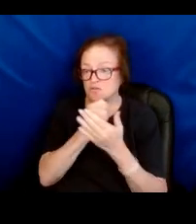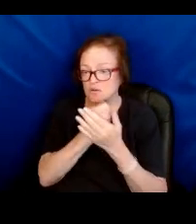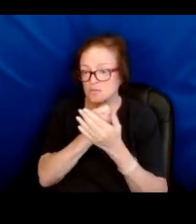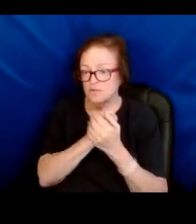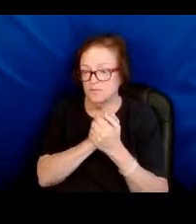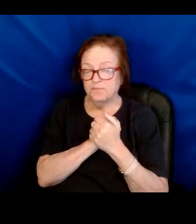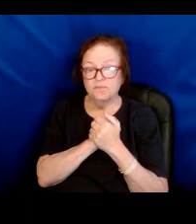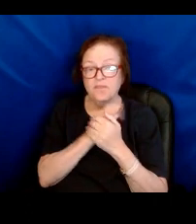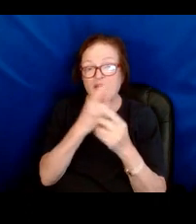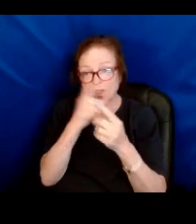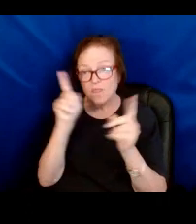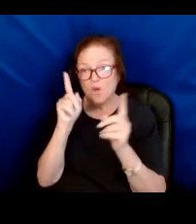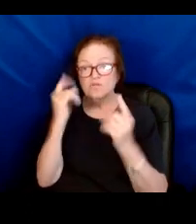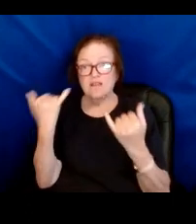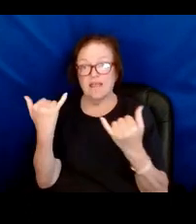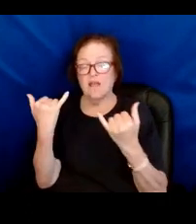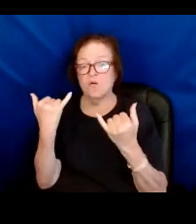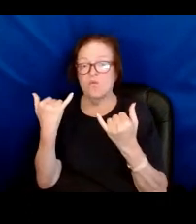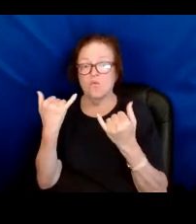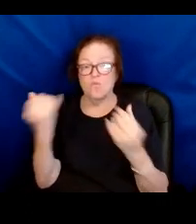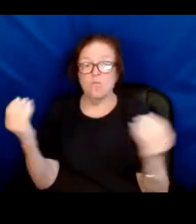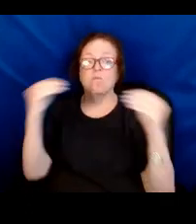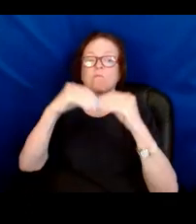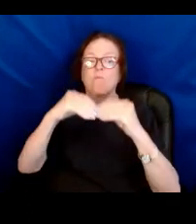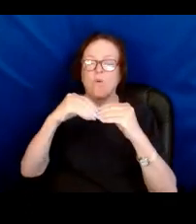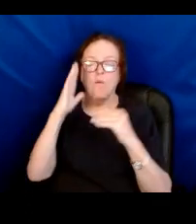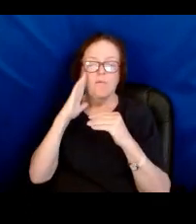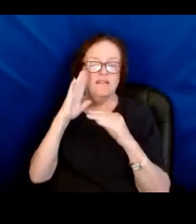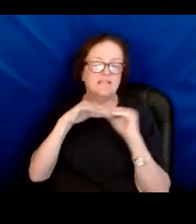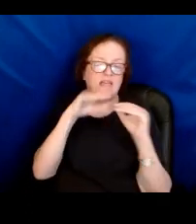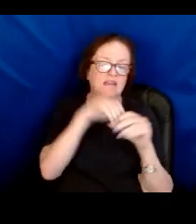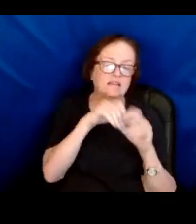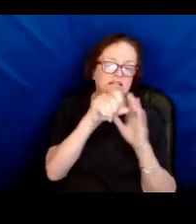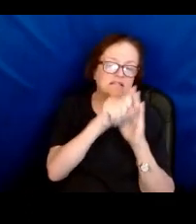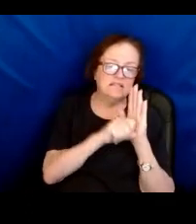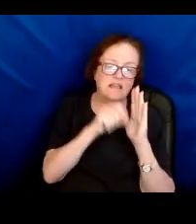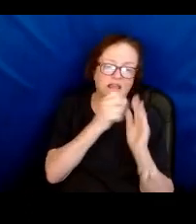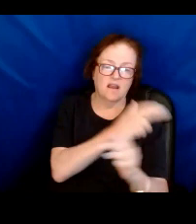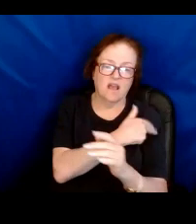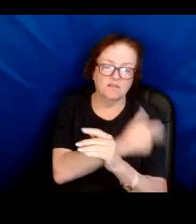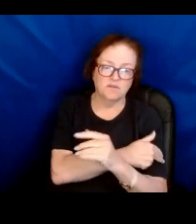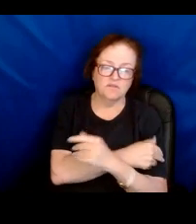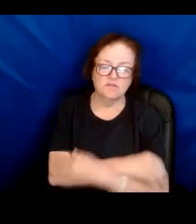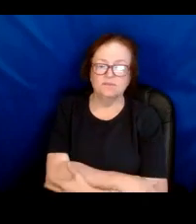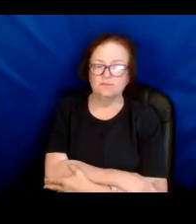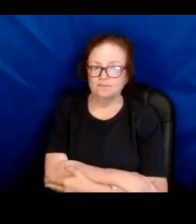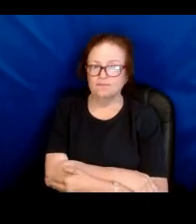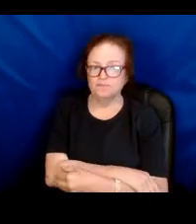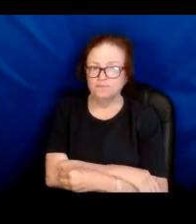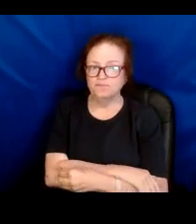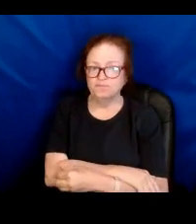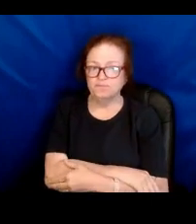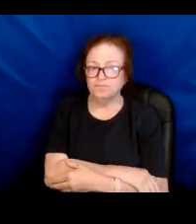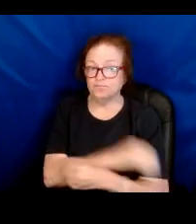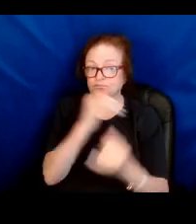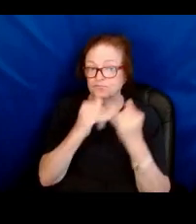now many more beds than there are in state hospitals. And so then if we finally take this last